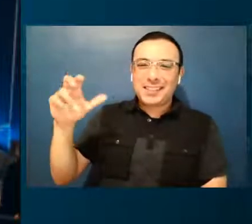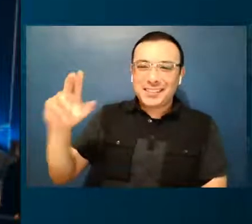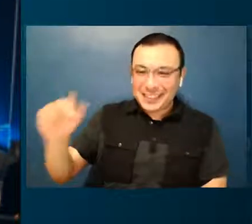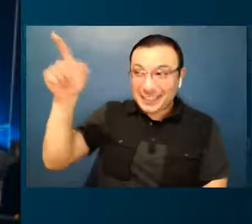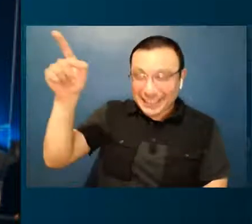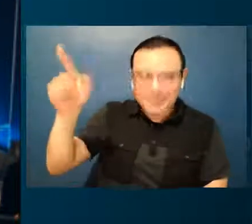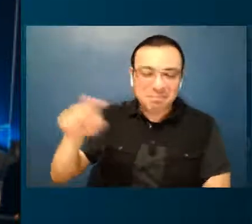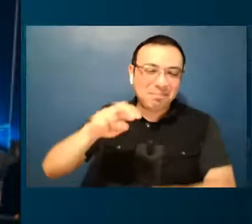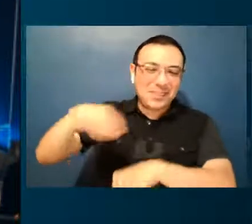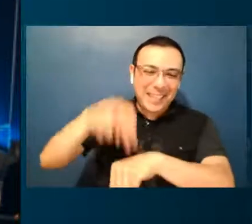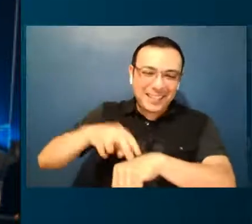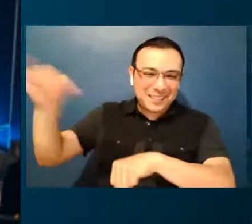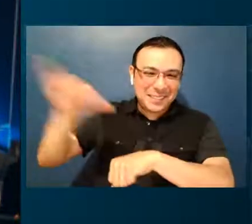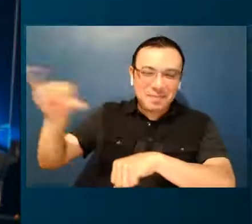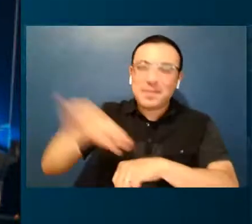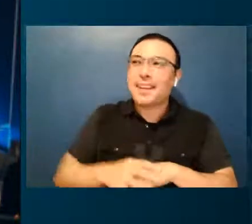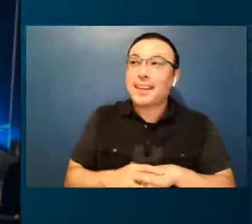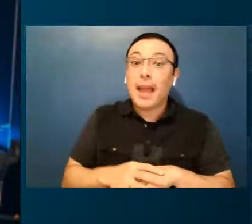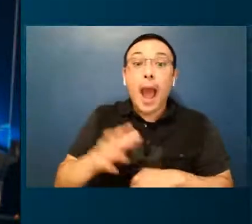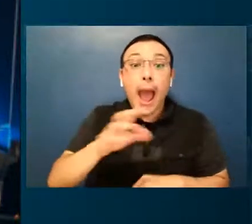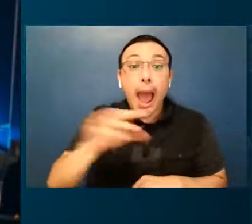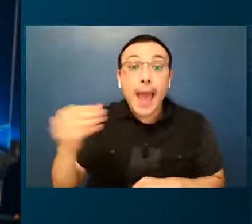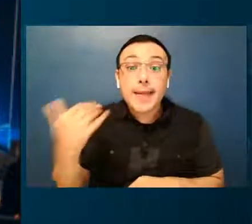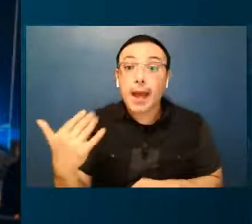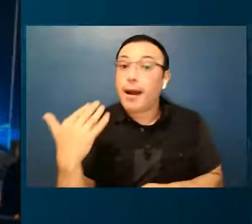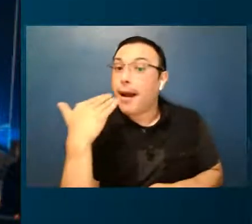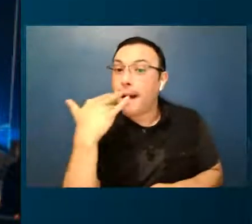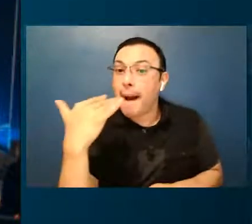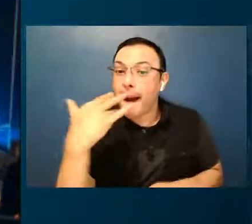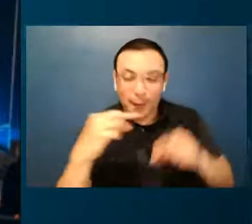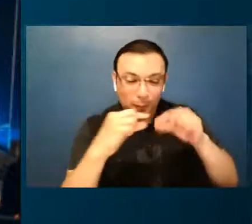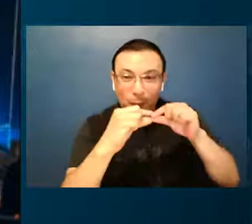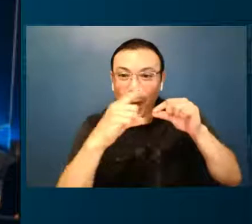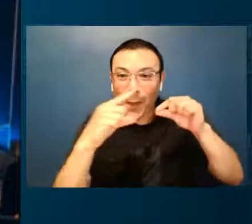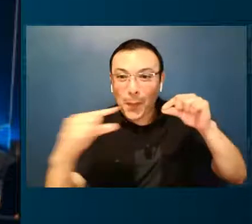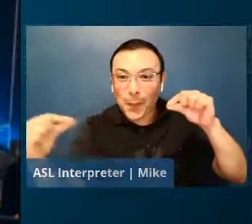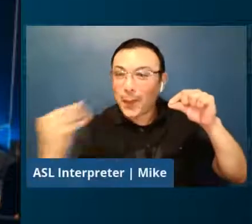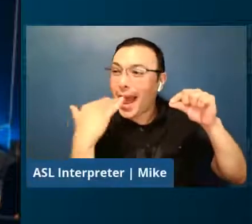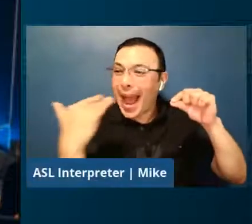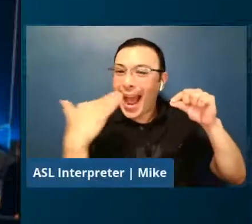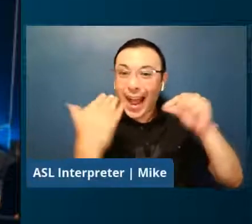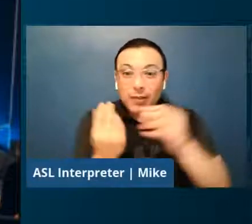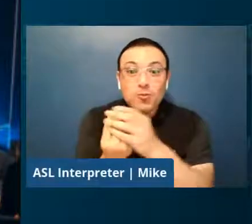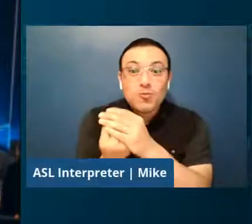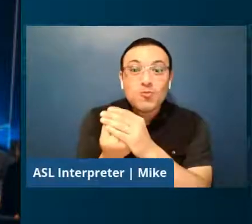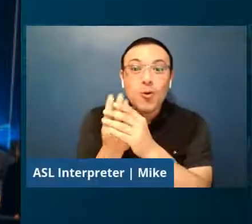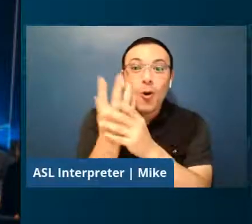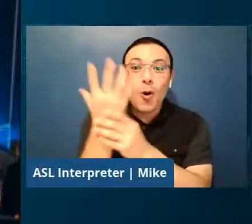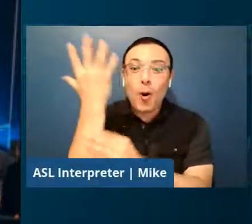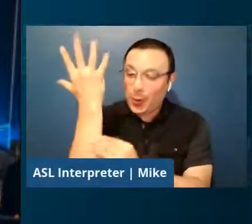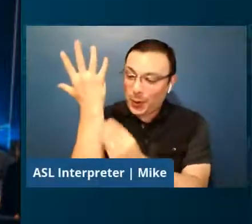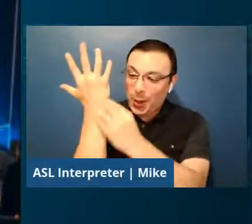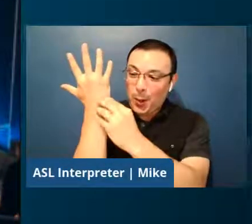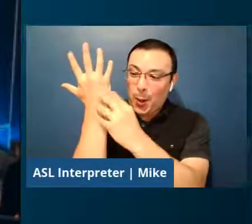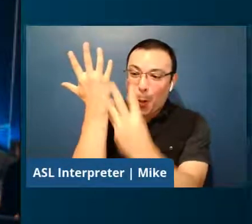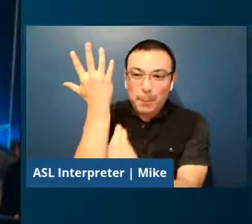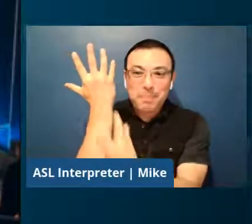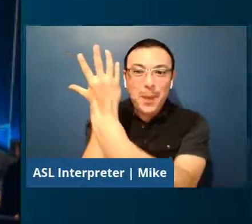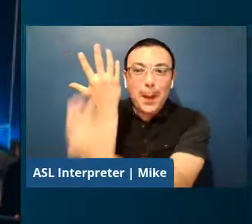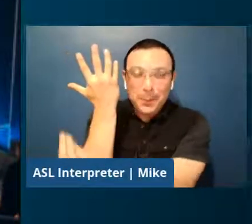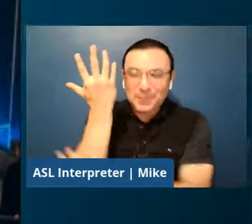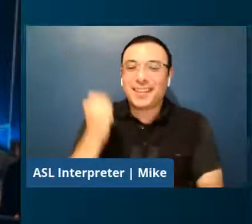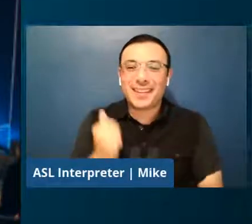there on the International Space Station right now. So definitely, yes. If you're into salads and vegetables, you are good to